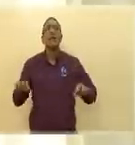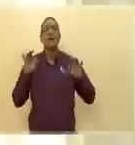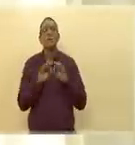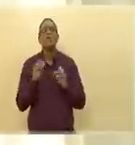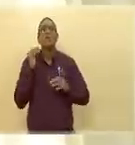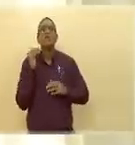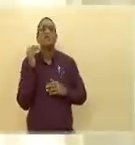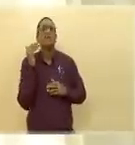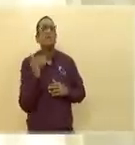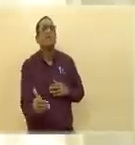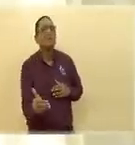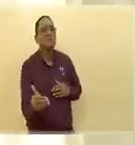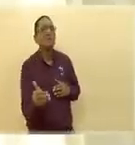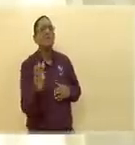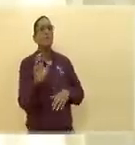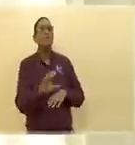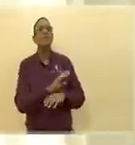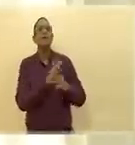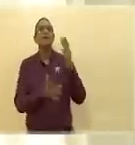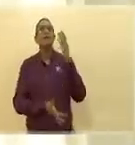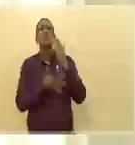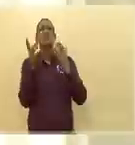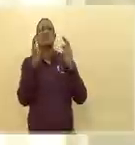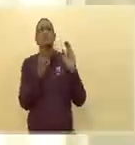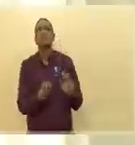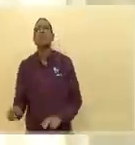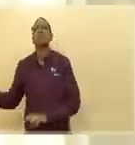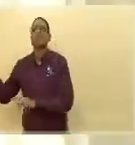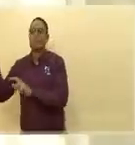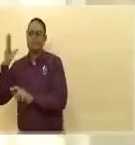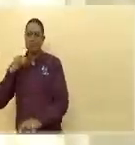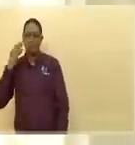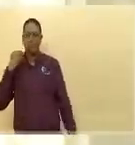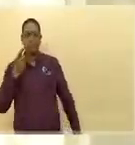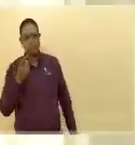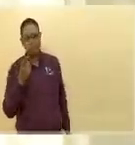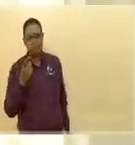forward in our digital transformation journey.